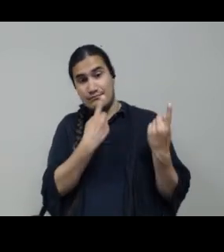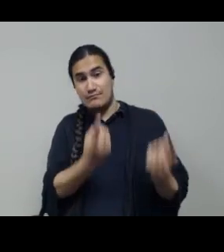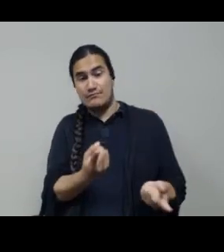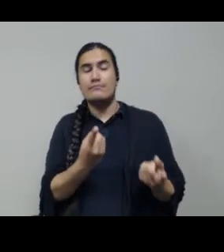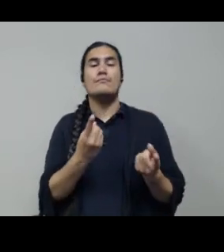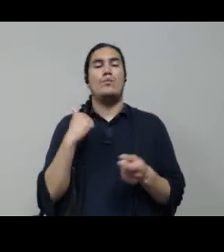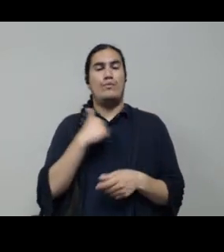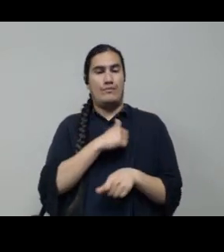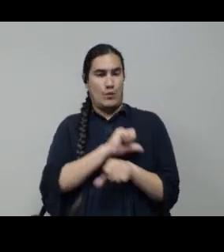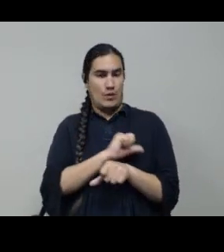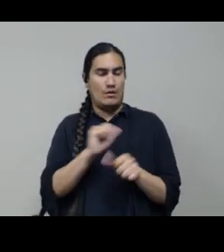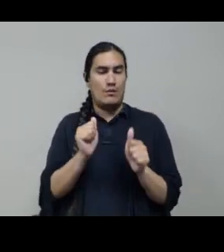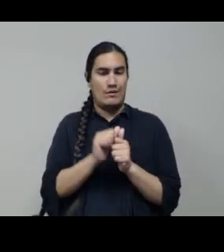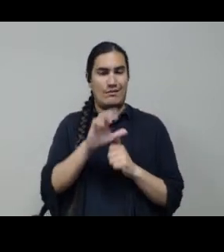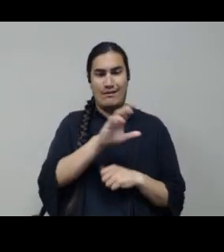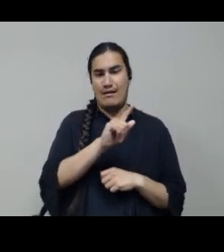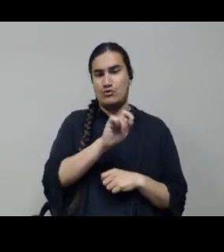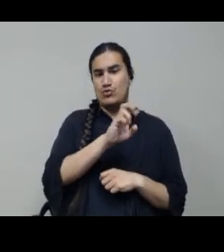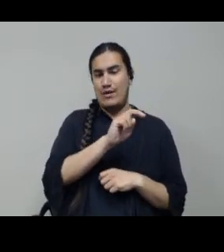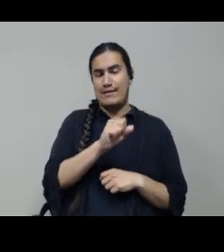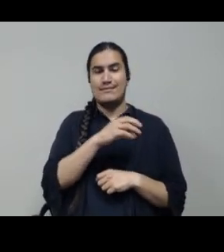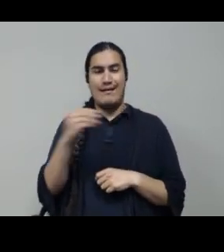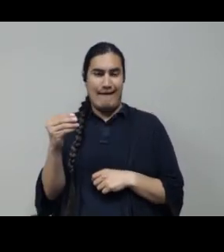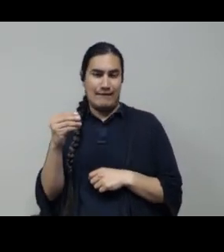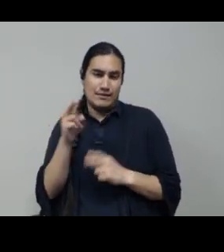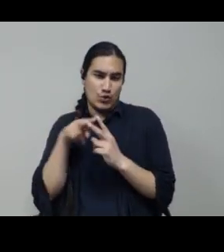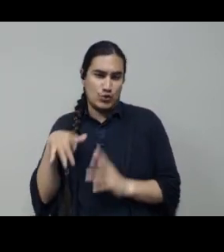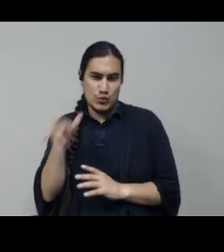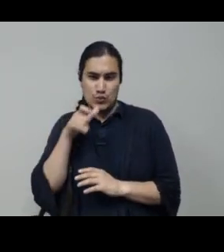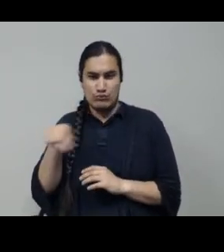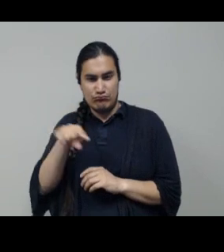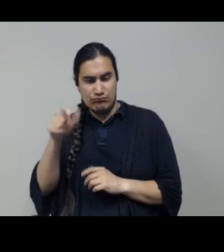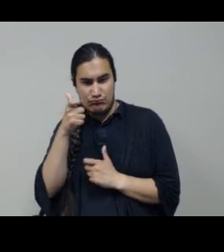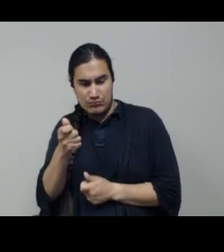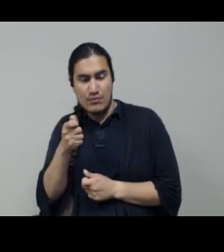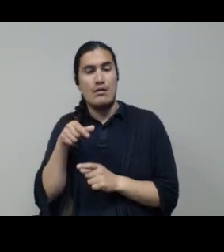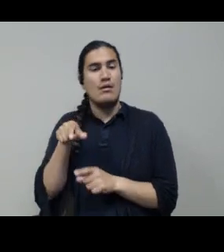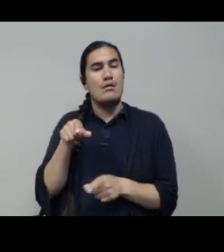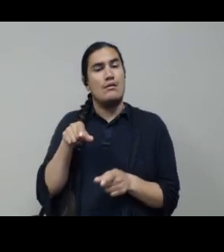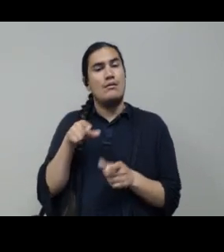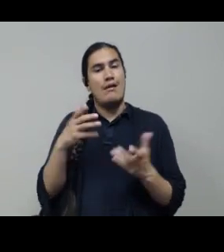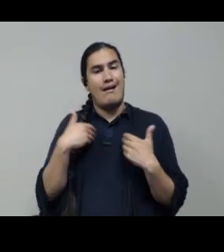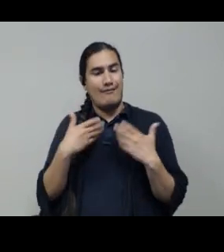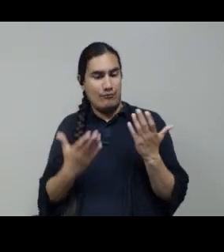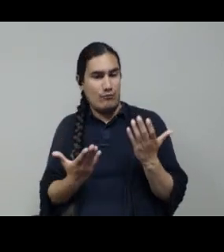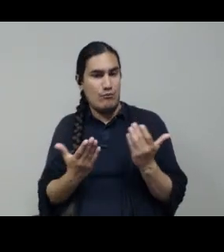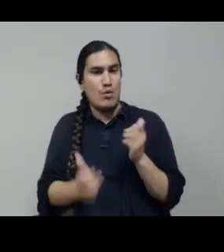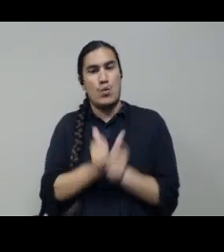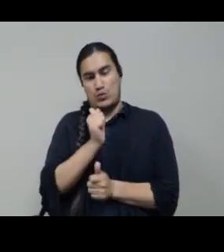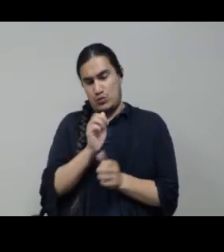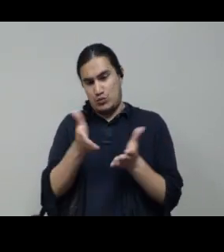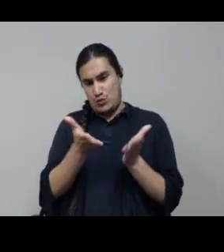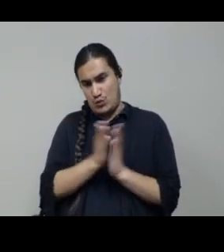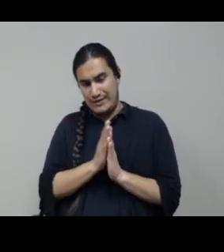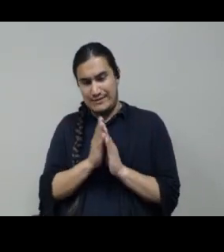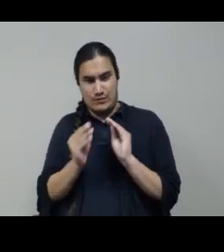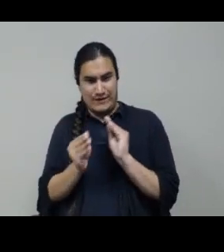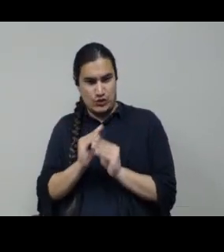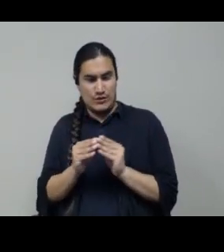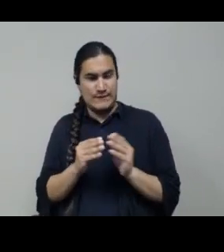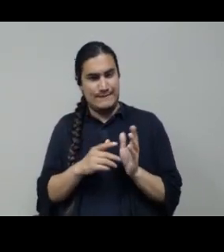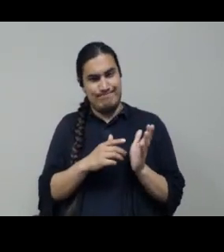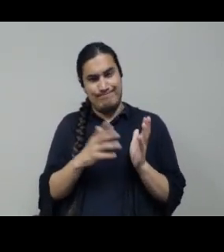both Caltrans and the interested stakeholders and was able to incorporate most of the requested revisions. I wanted to highlight 3 of the